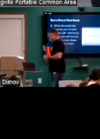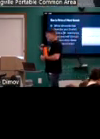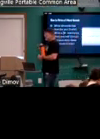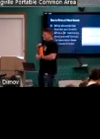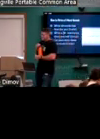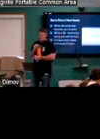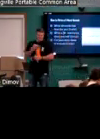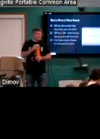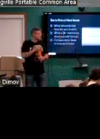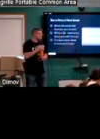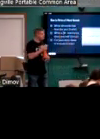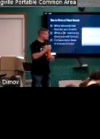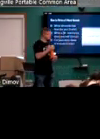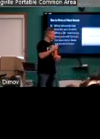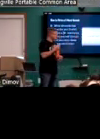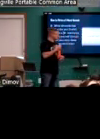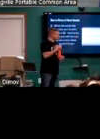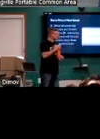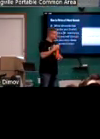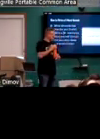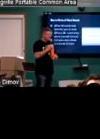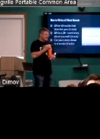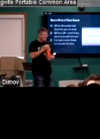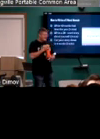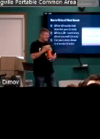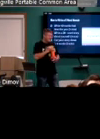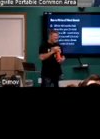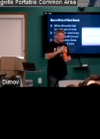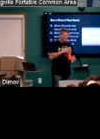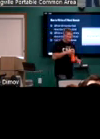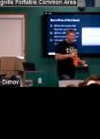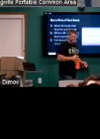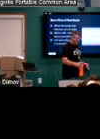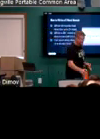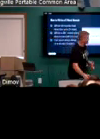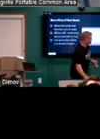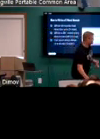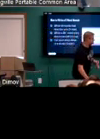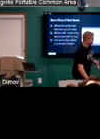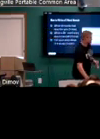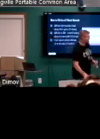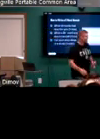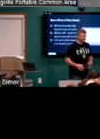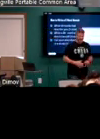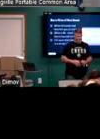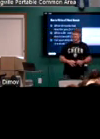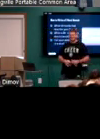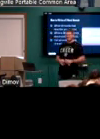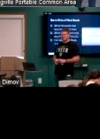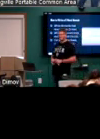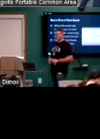Did you do it that long? Huh? Did you do it in that long? I did it, I had a few more minutes, but Yeah, I thought. it's